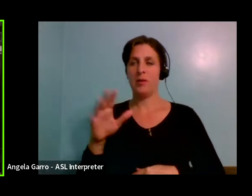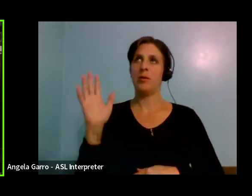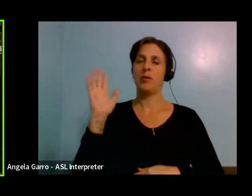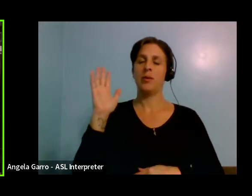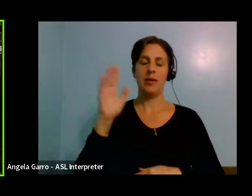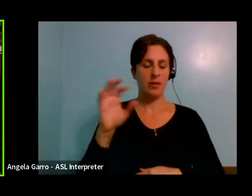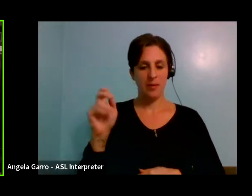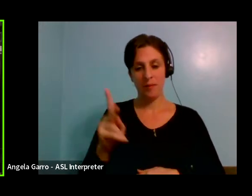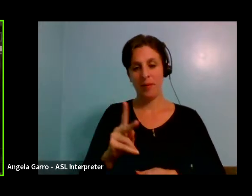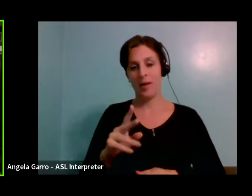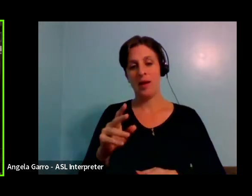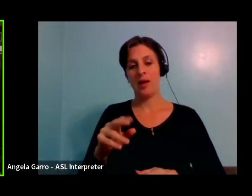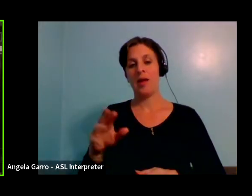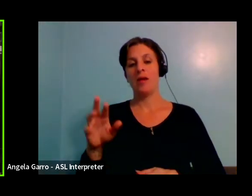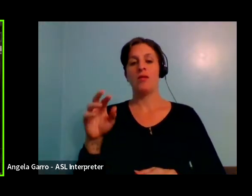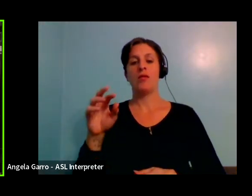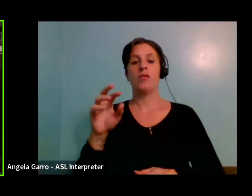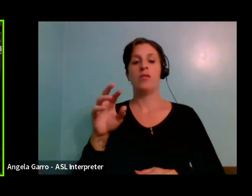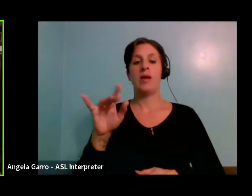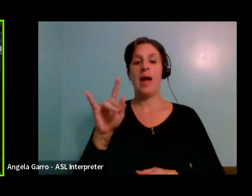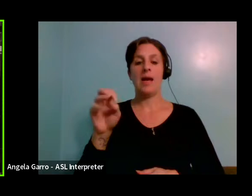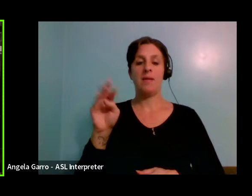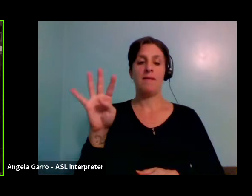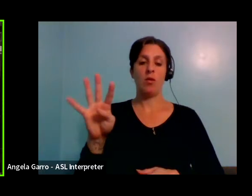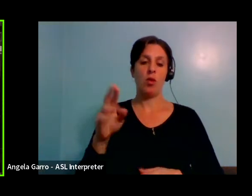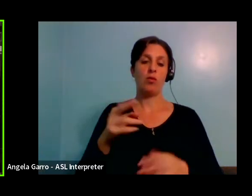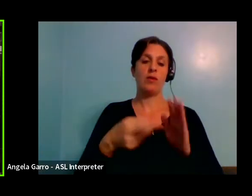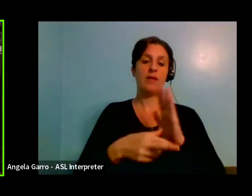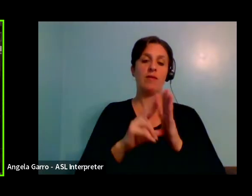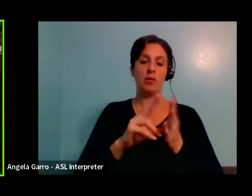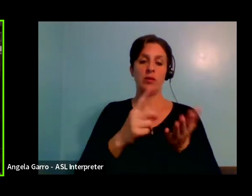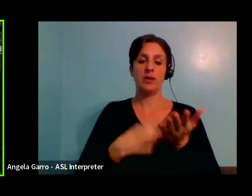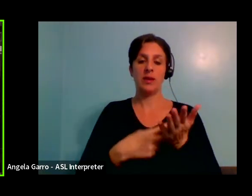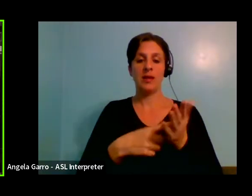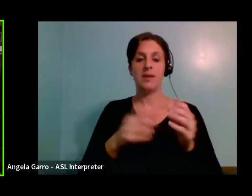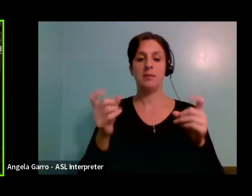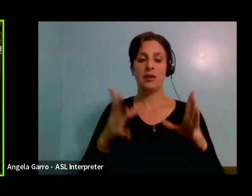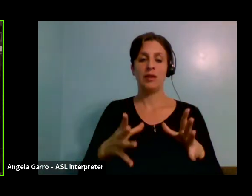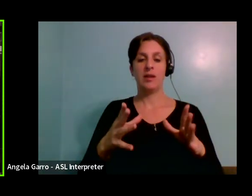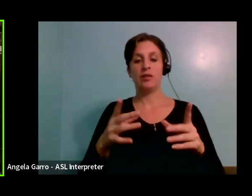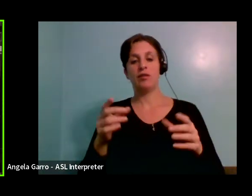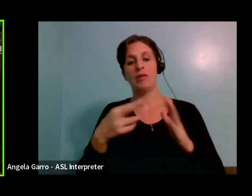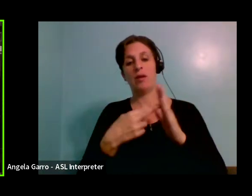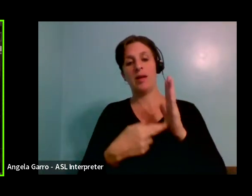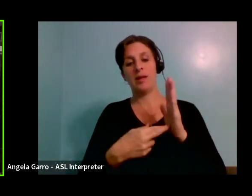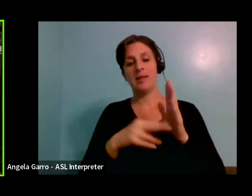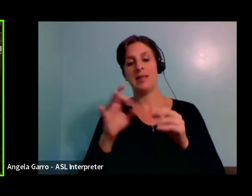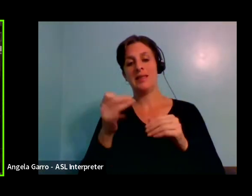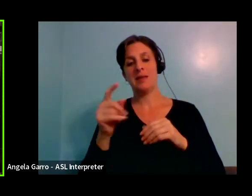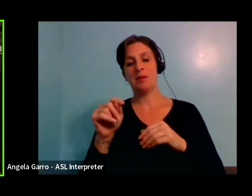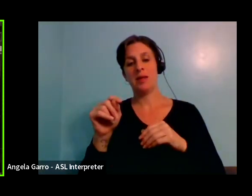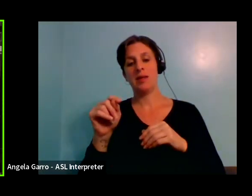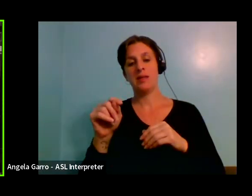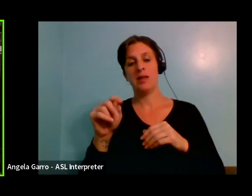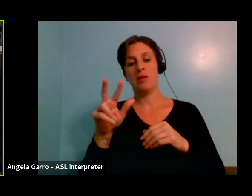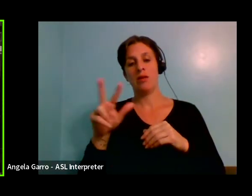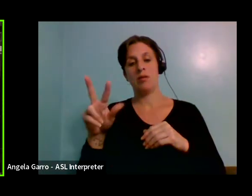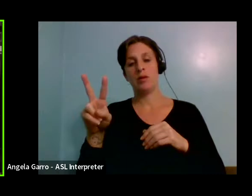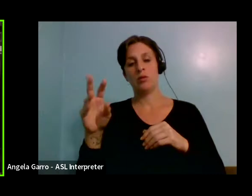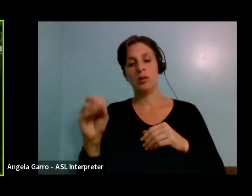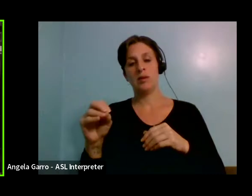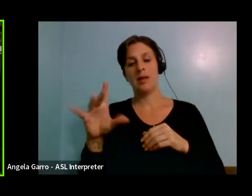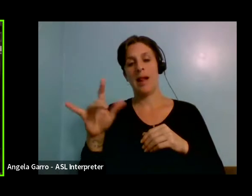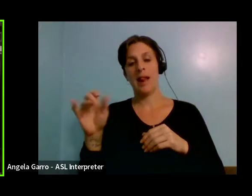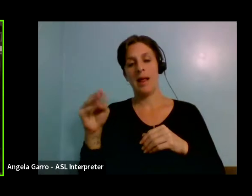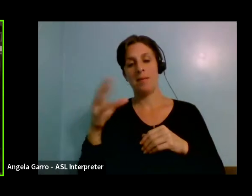okay. Item 4, review and discuss administrative regulation and exhibit 3320,